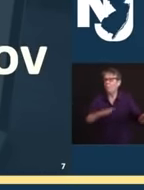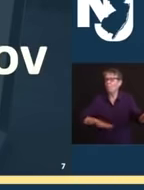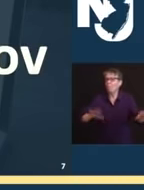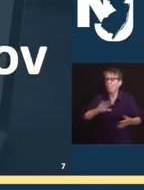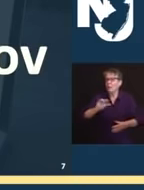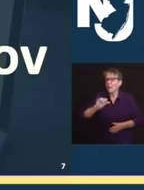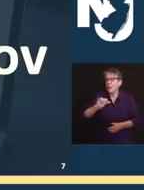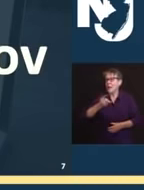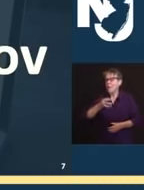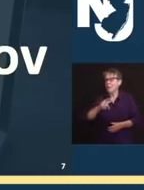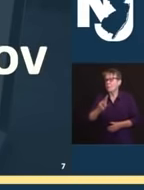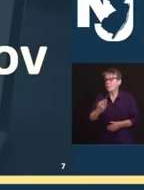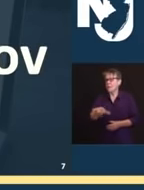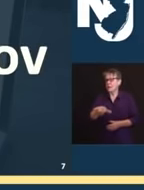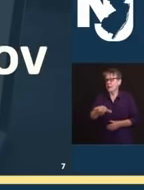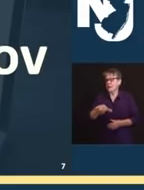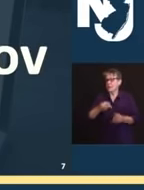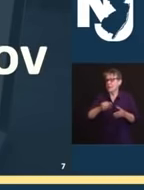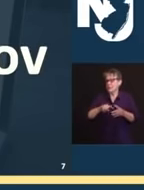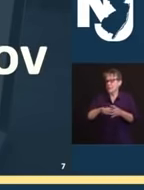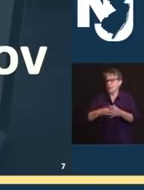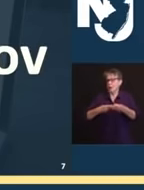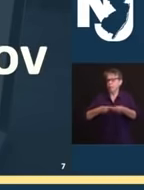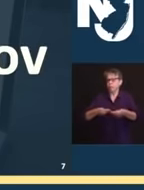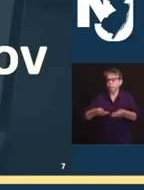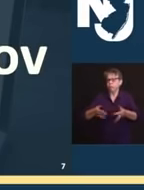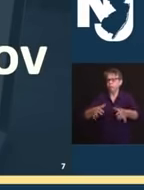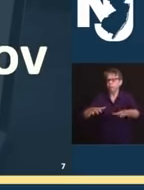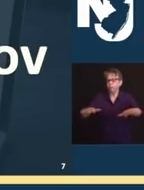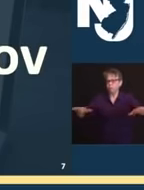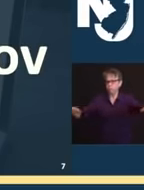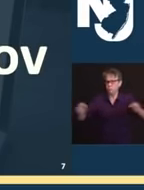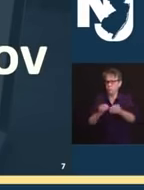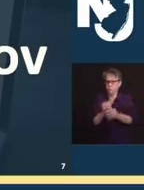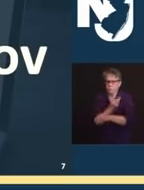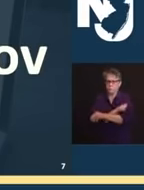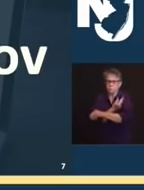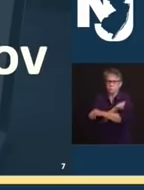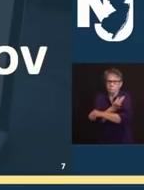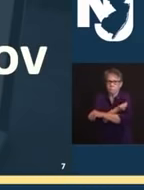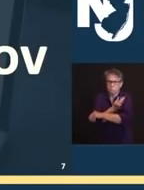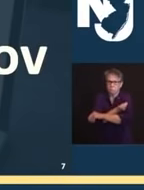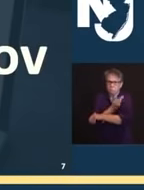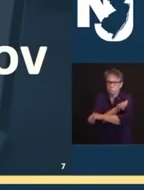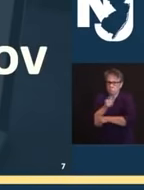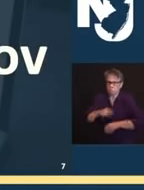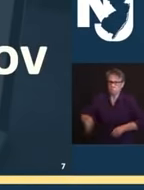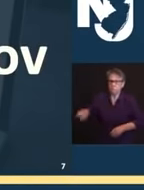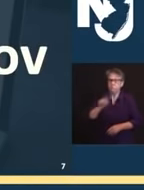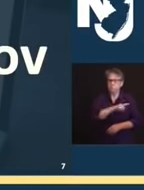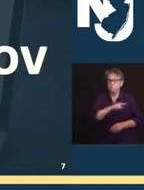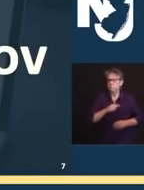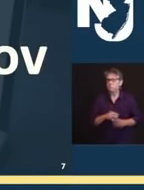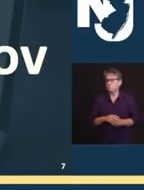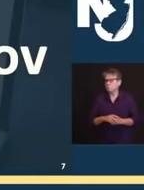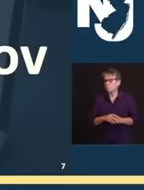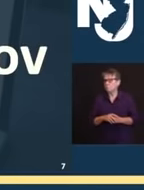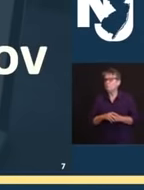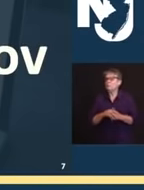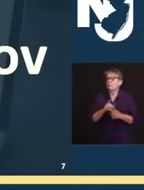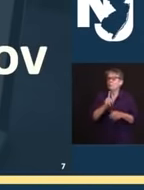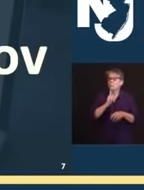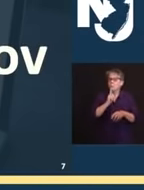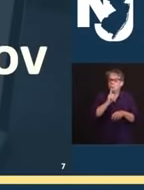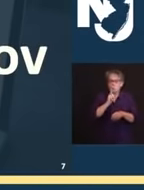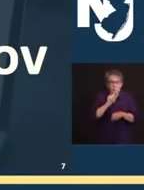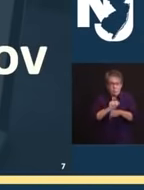frame. And that would be huge. And should that time frame hold, as we discussed 2 weeks ago, we have the plan, thanks to Judy and Ed and